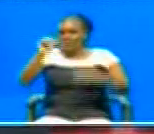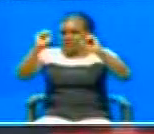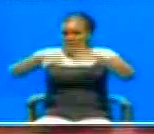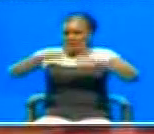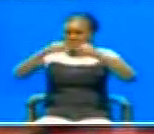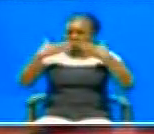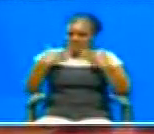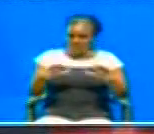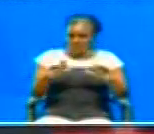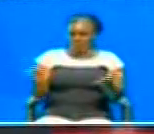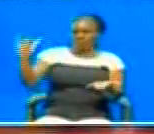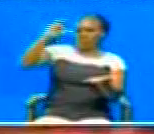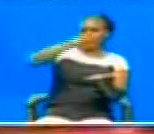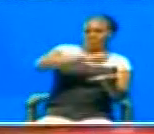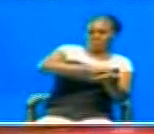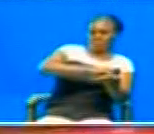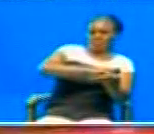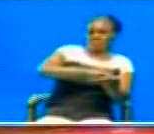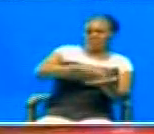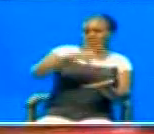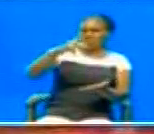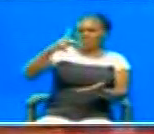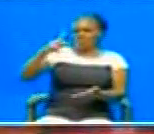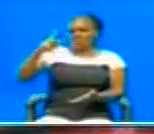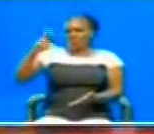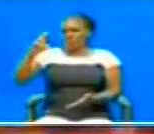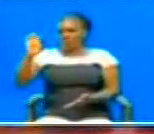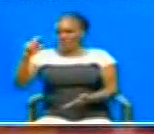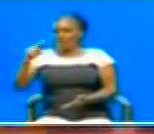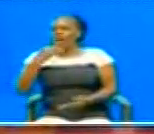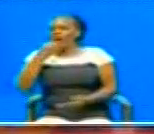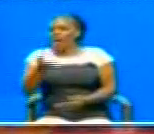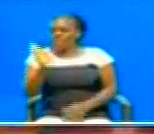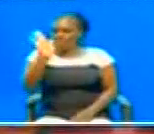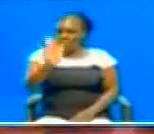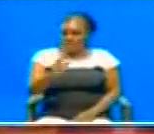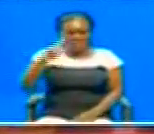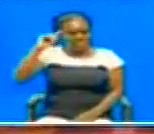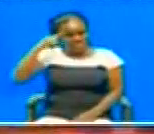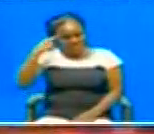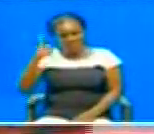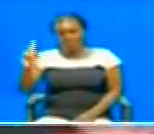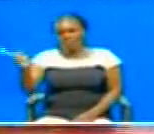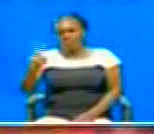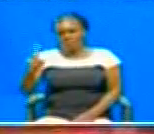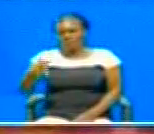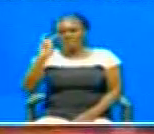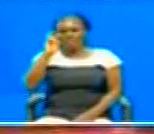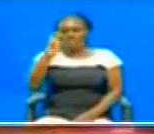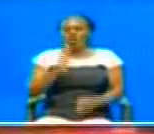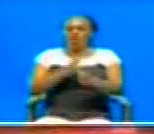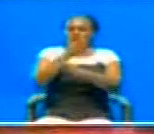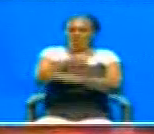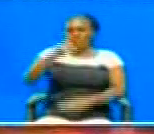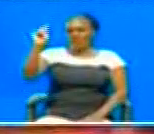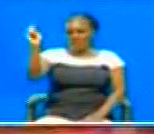for national unity, they brought in the Kregra Commission. Are you going to answer my question? Now, my answer is this. I think the President must look beyond